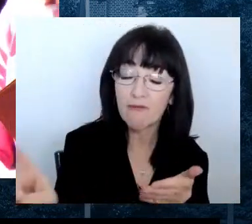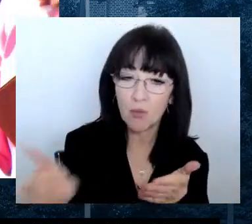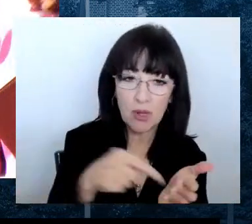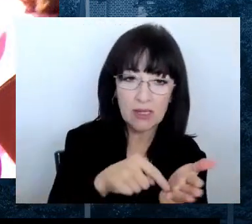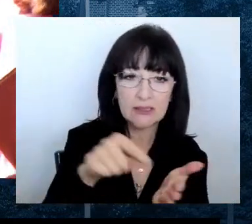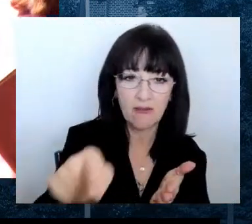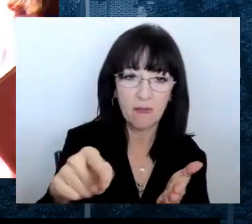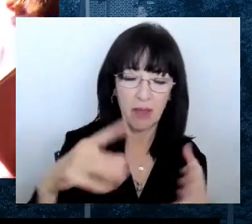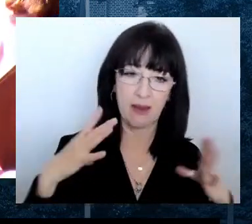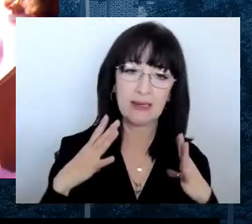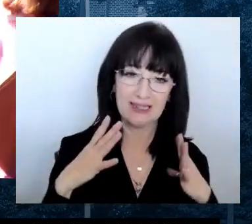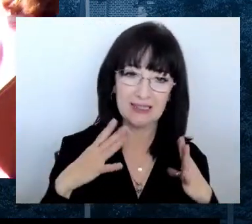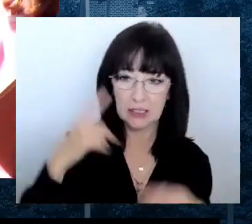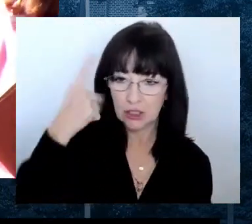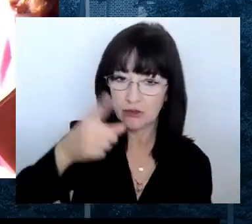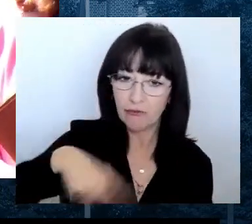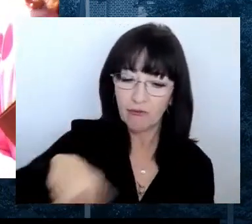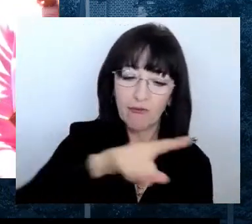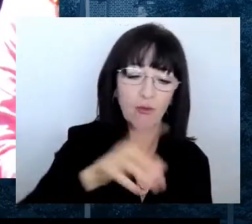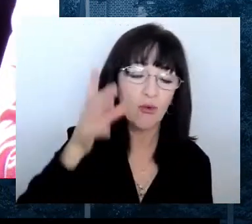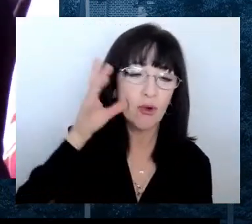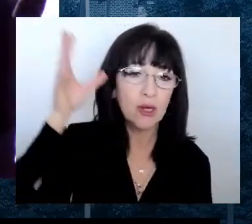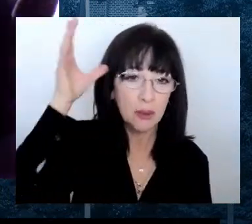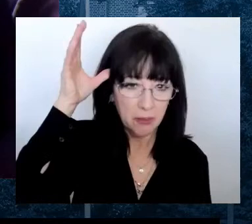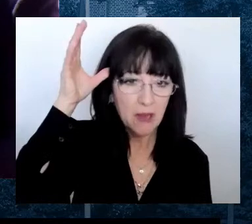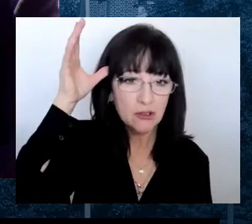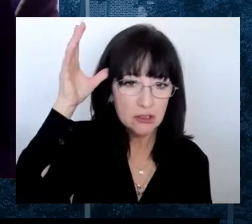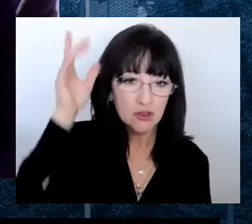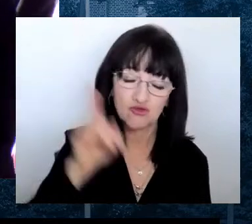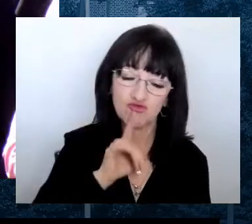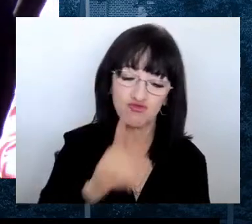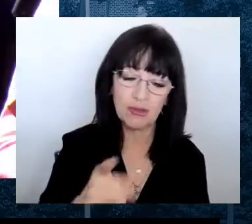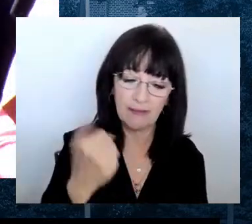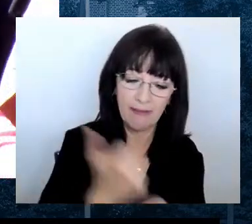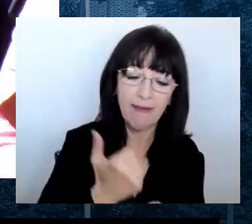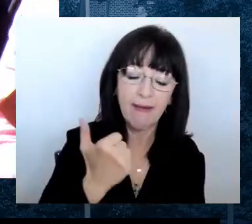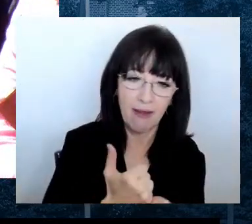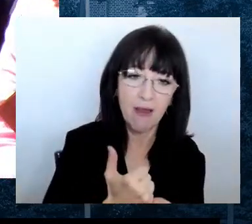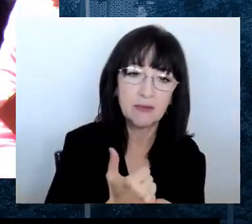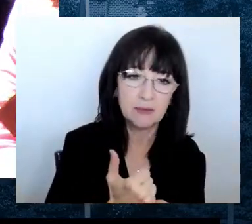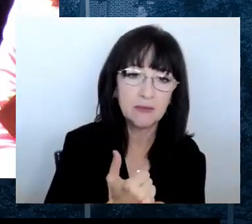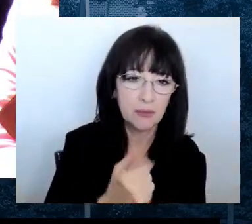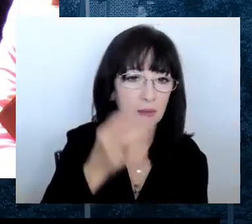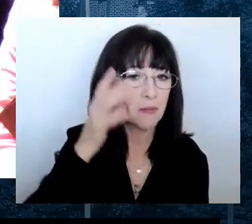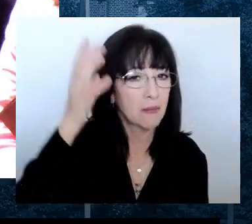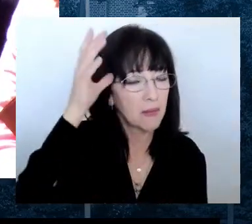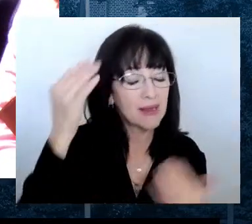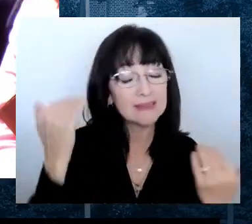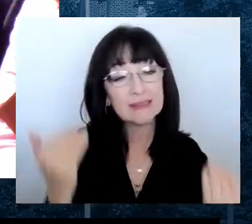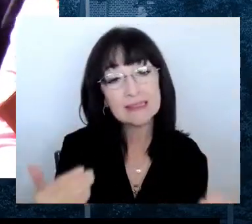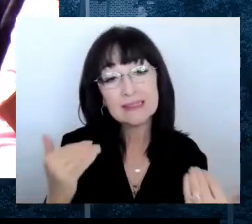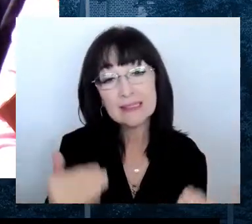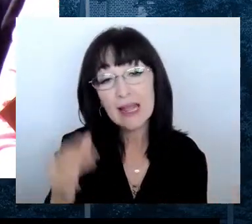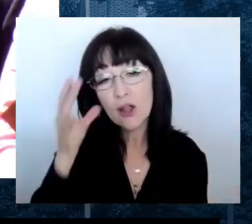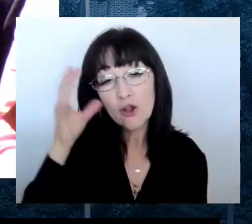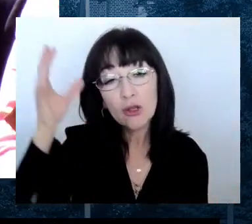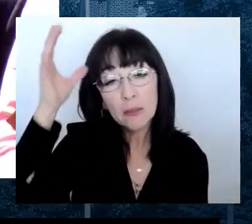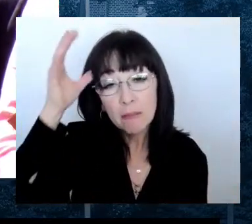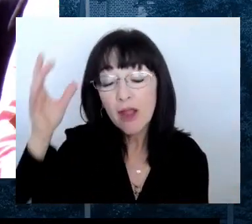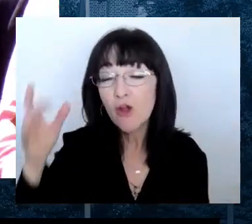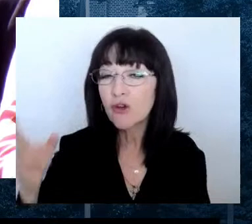It's been really helpful for those parents. Now parents in almost every line of work will have the